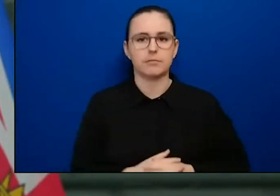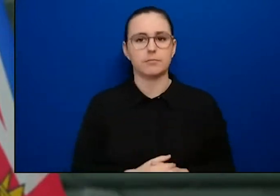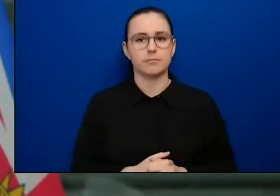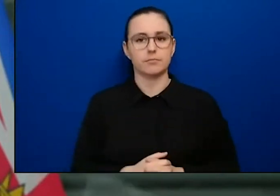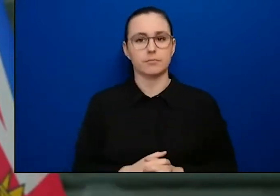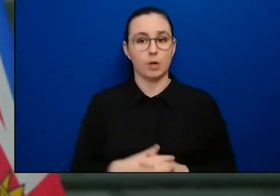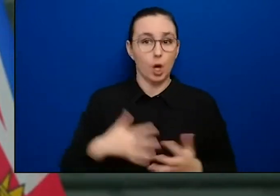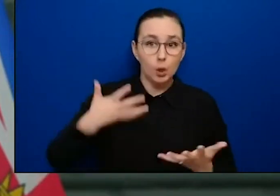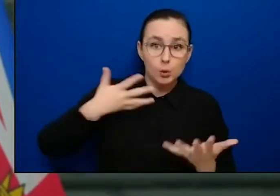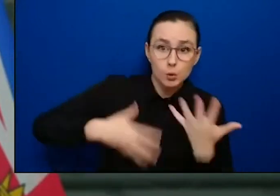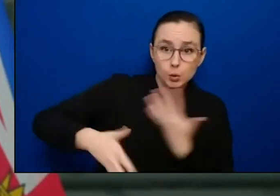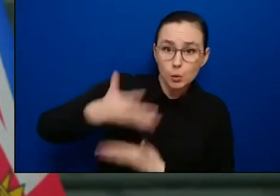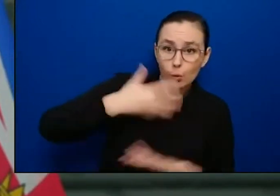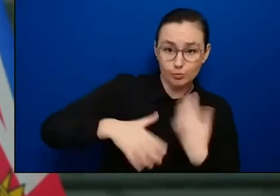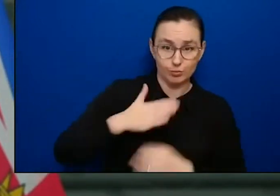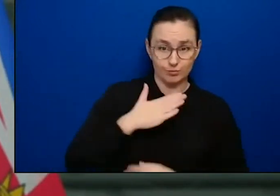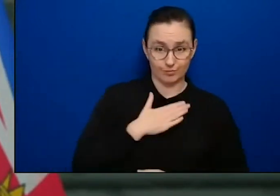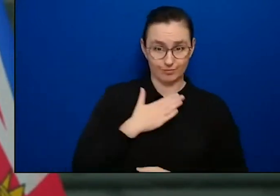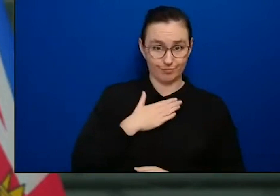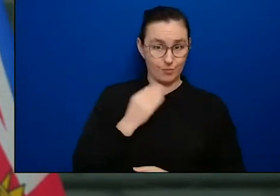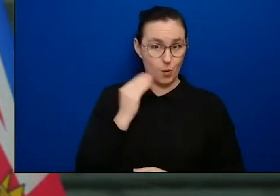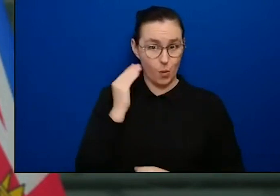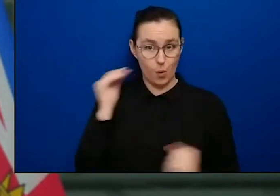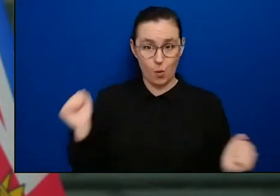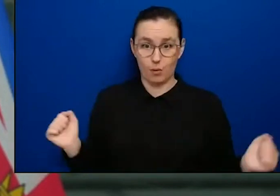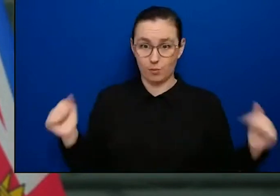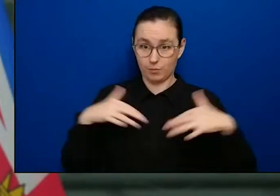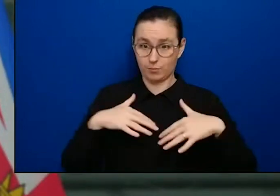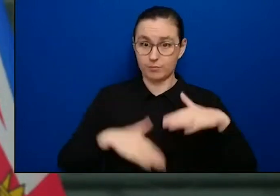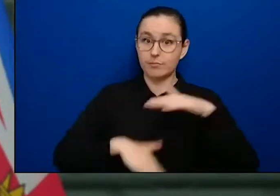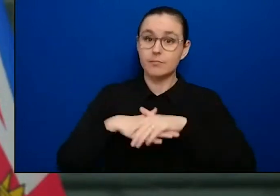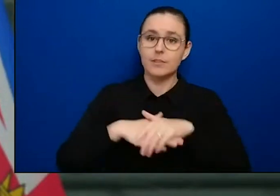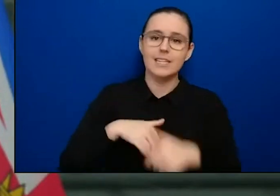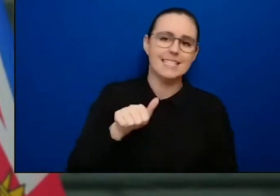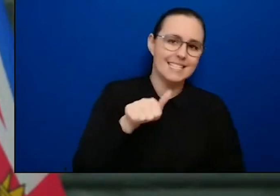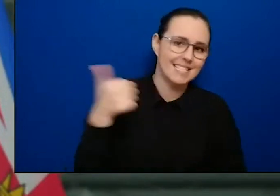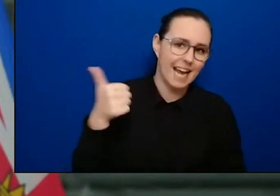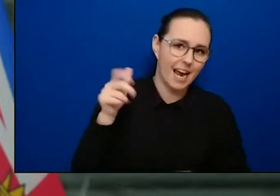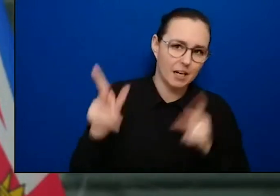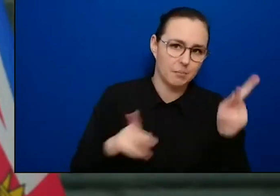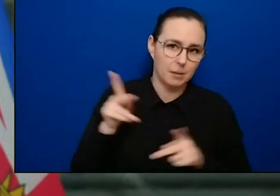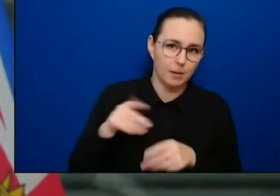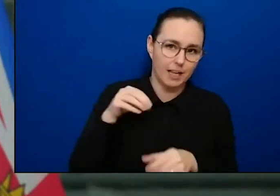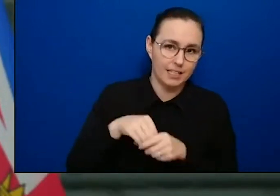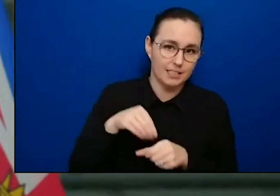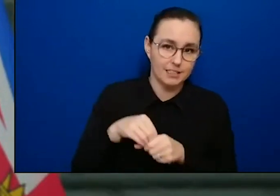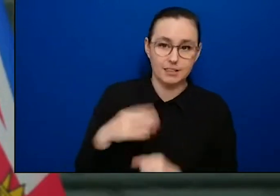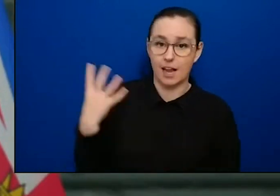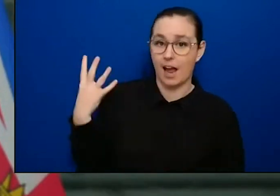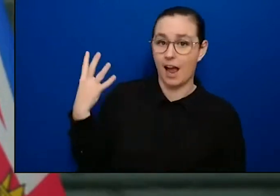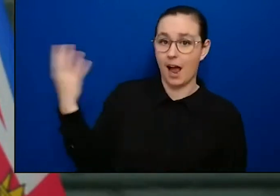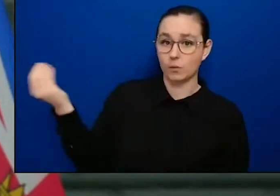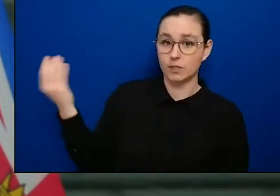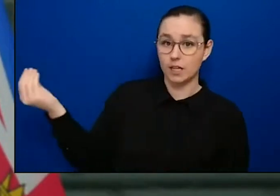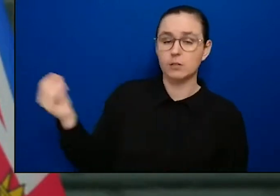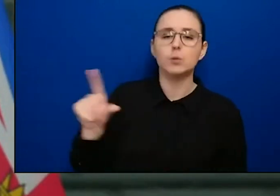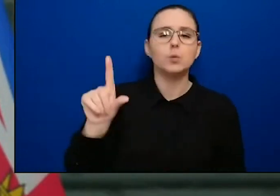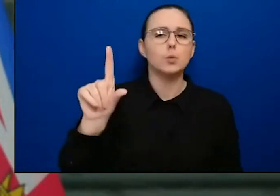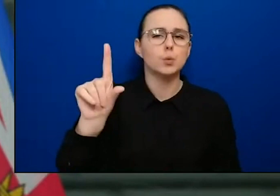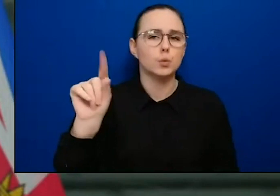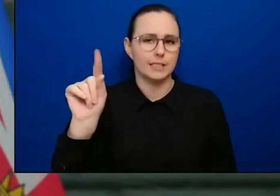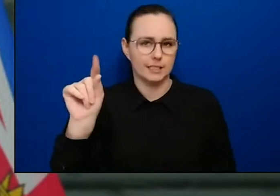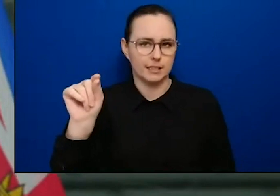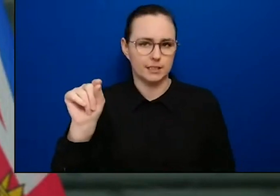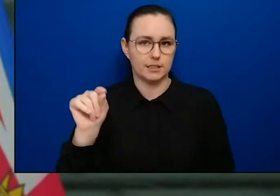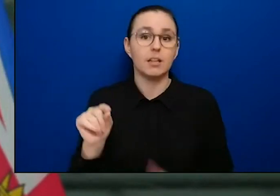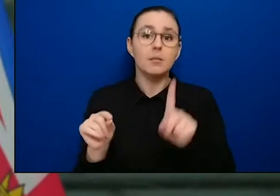to 10 people inside or 25 people outside if people are fully vaccinated. Outdoor events with more